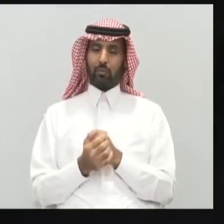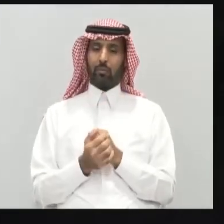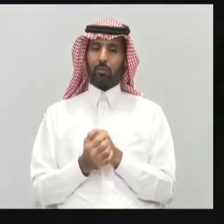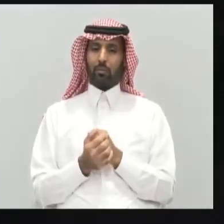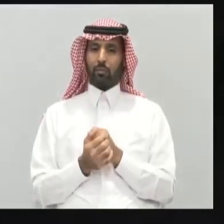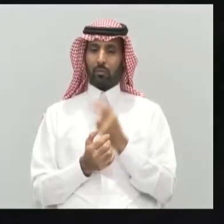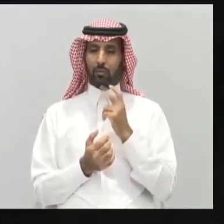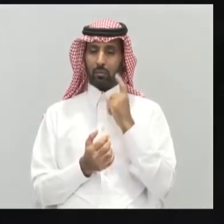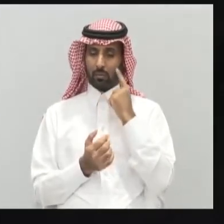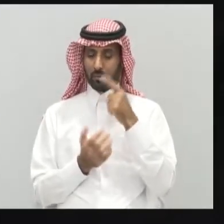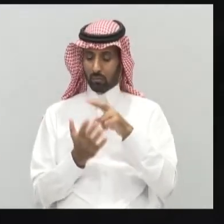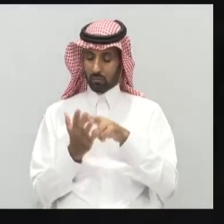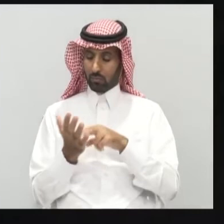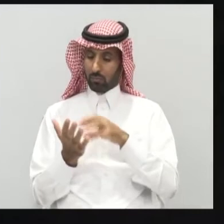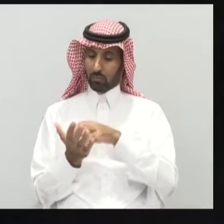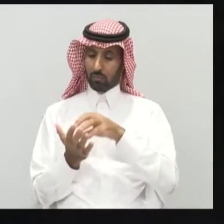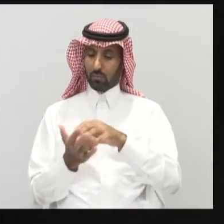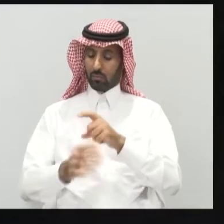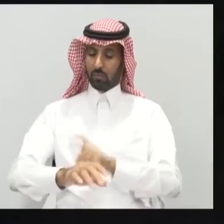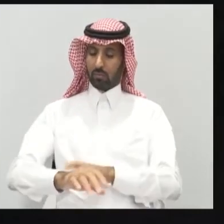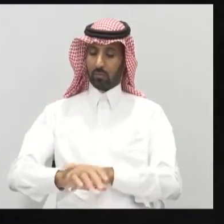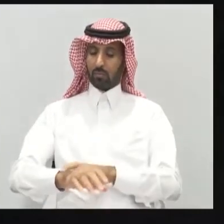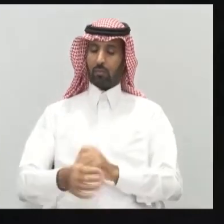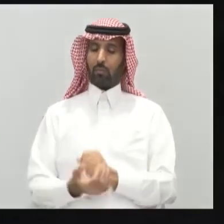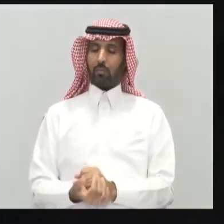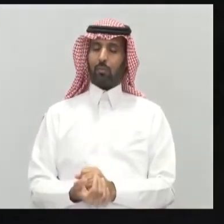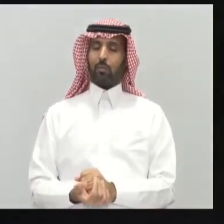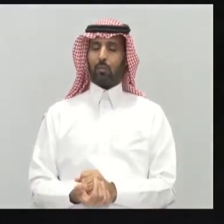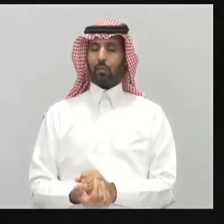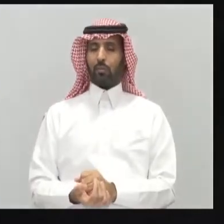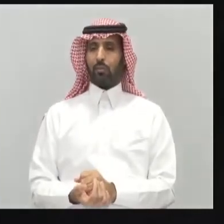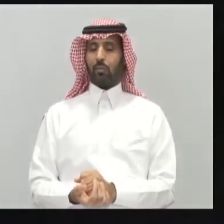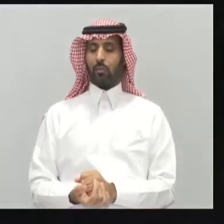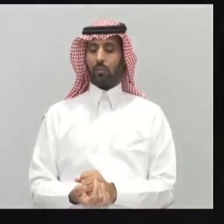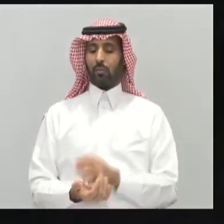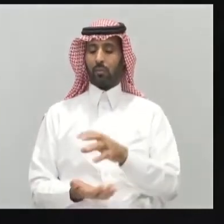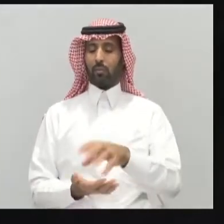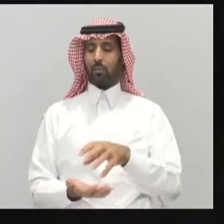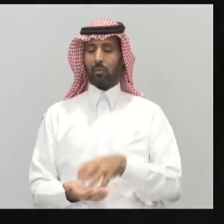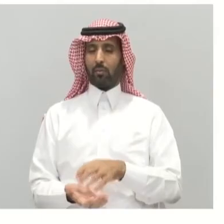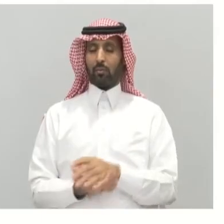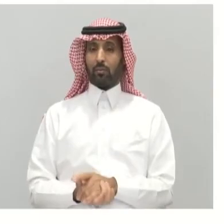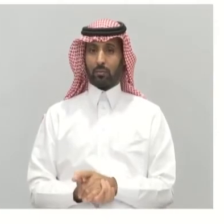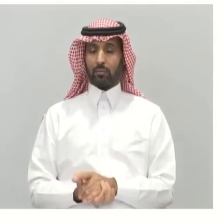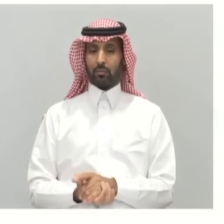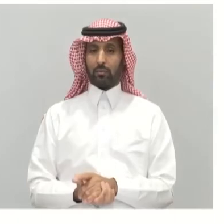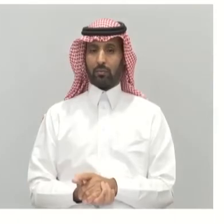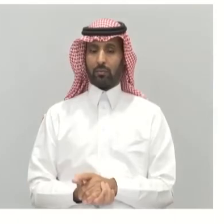and also look back at the prepositions of time we had previous lesson, and then let's see the answers